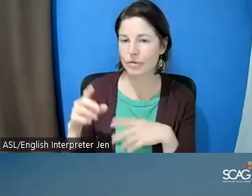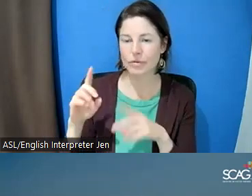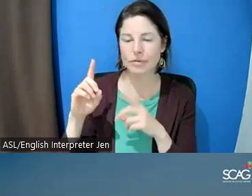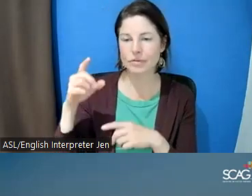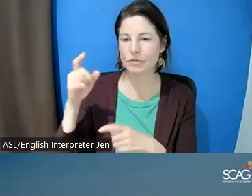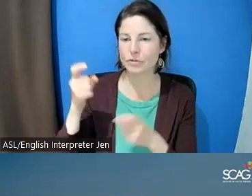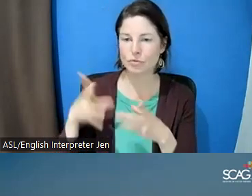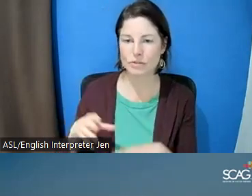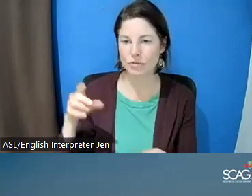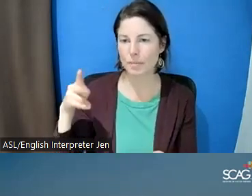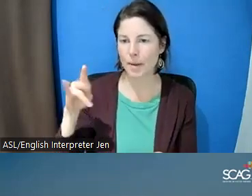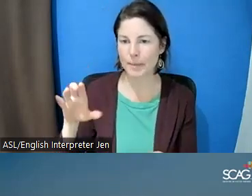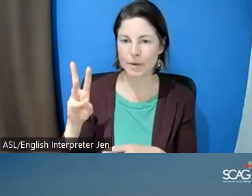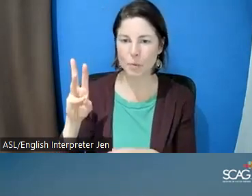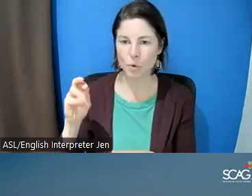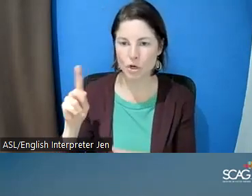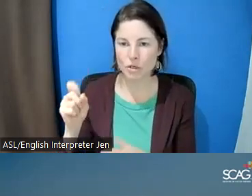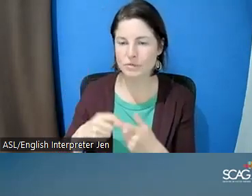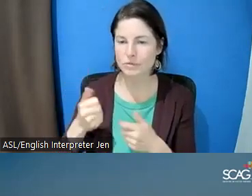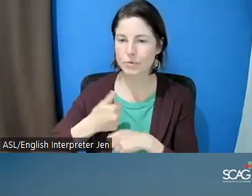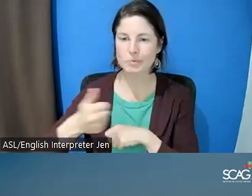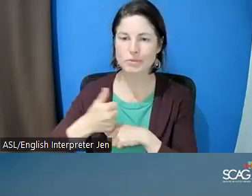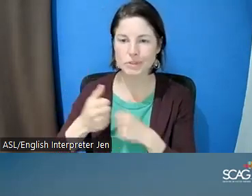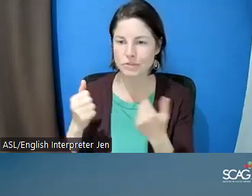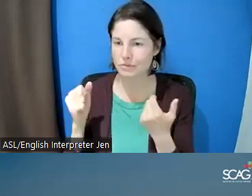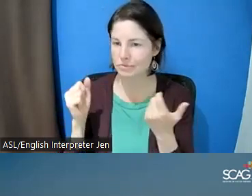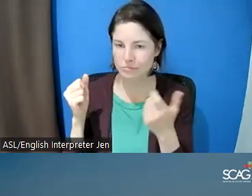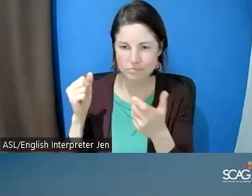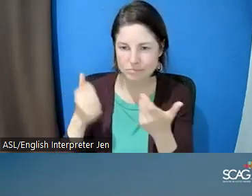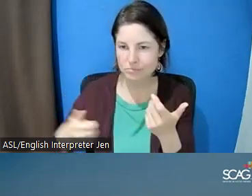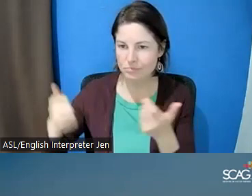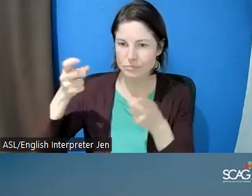a transportation director, anything like that.